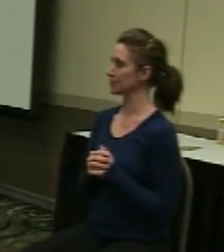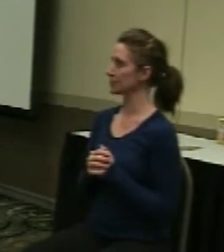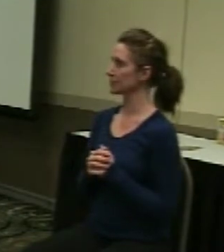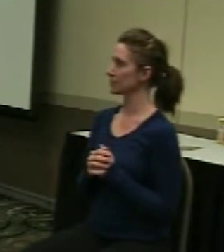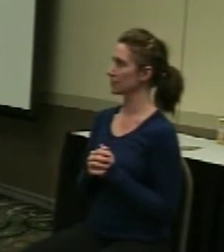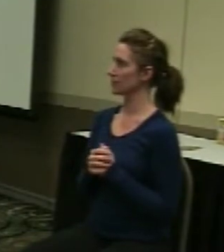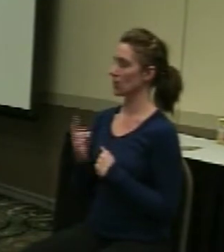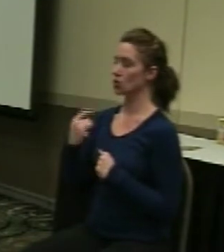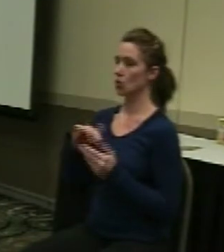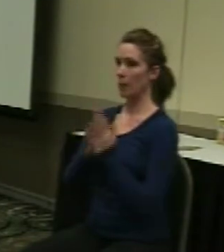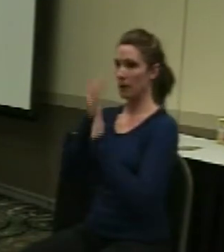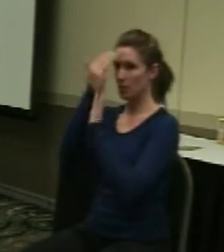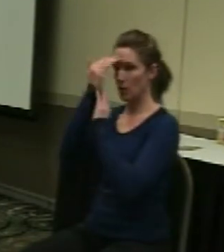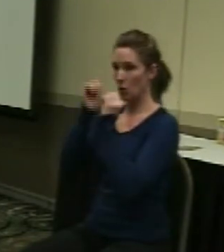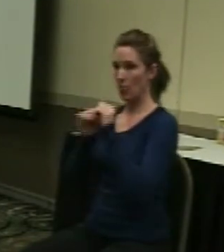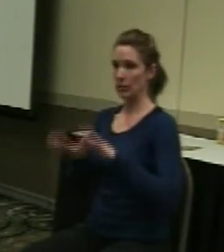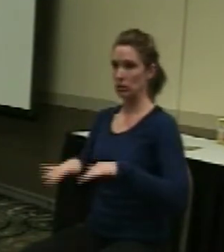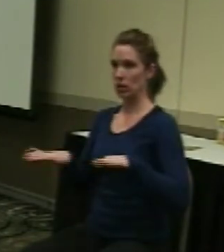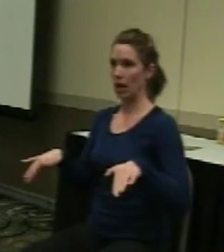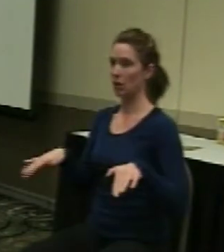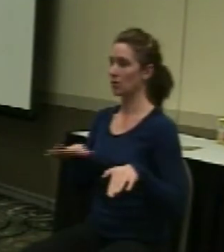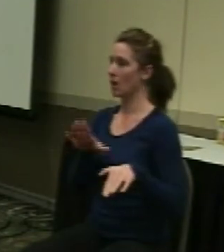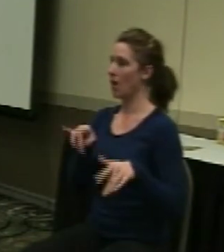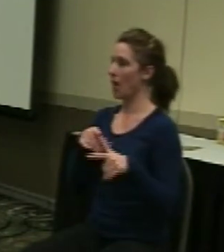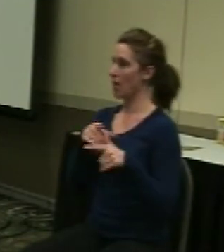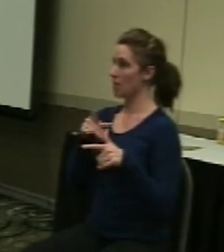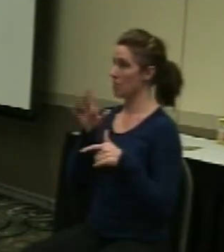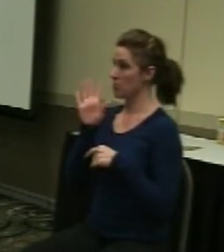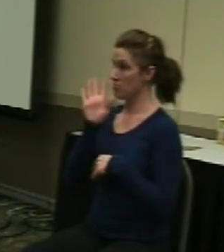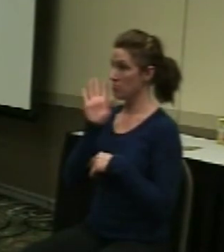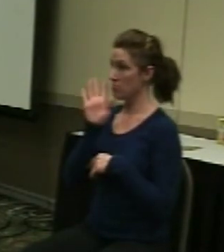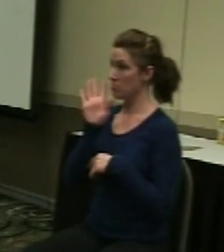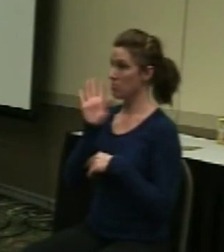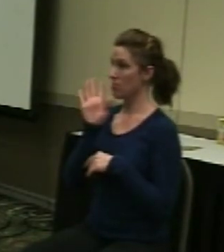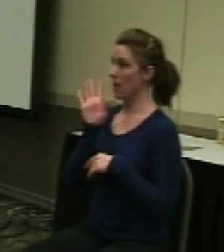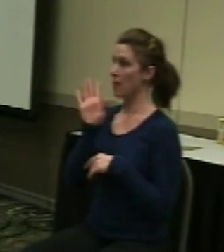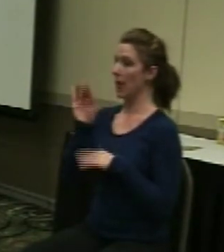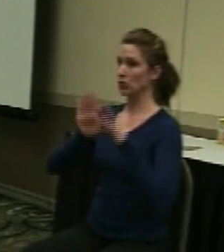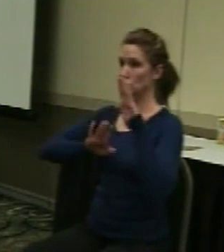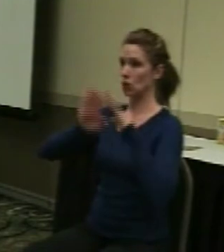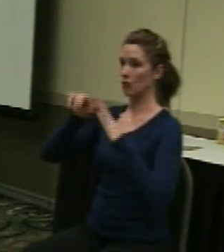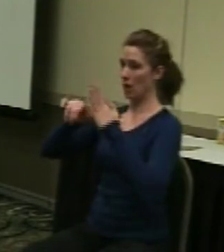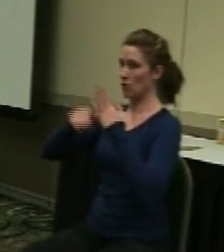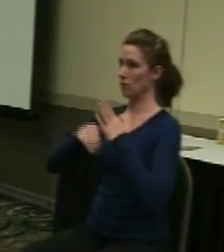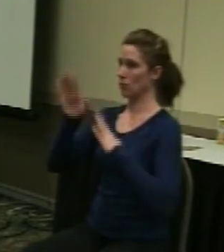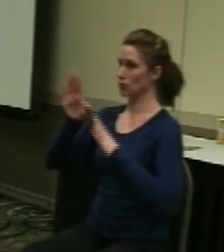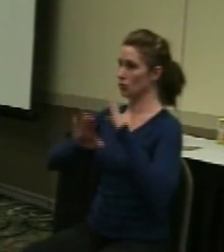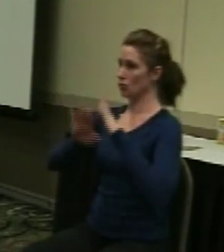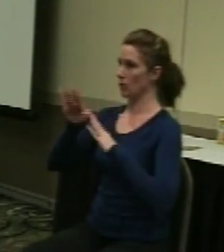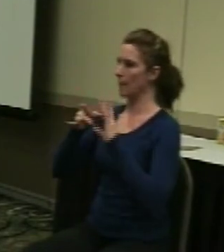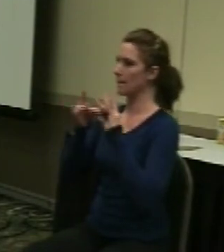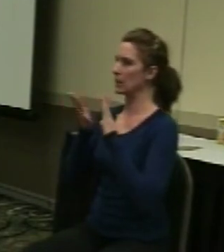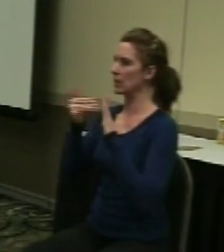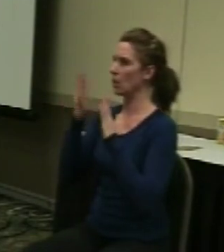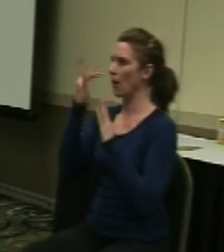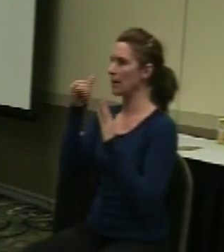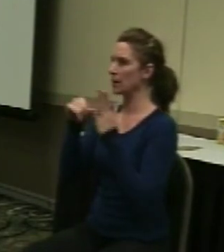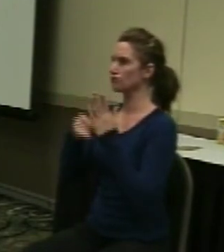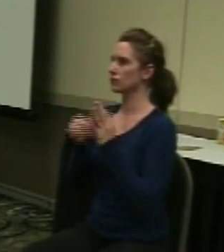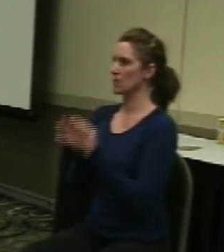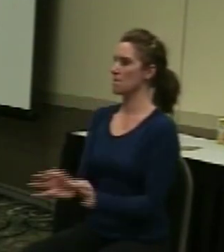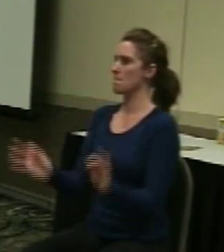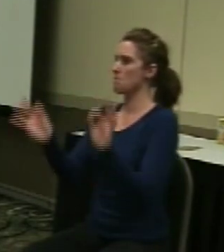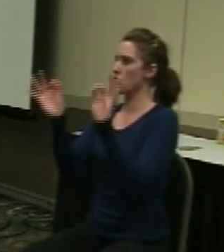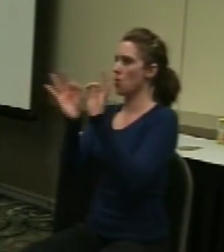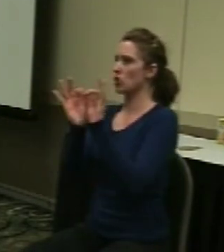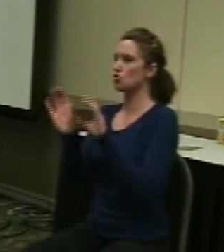to know the child. And by the way, that reinforcer survey, I mention it to you again because it's really important to do things that